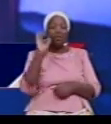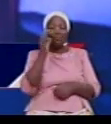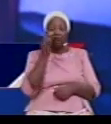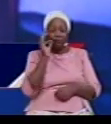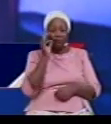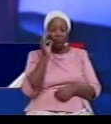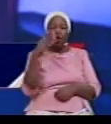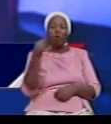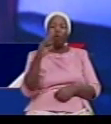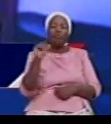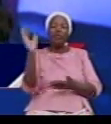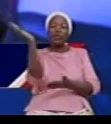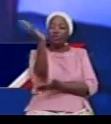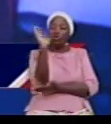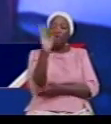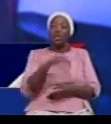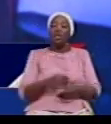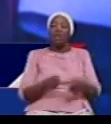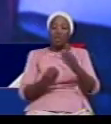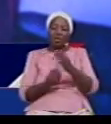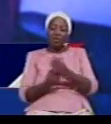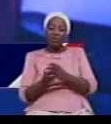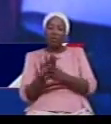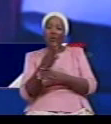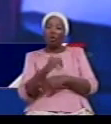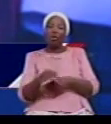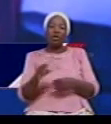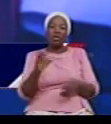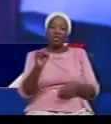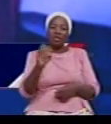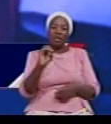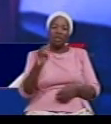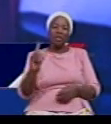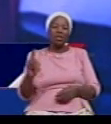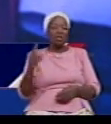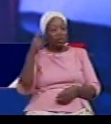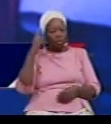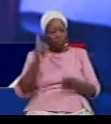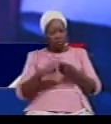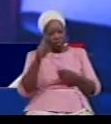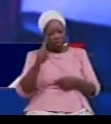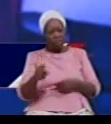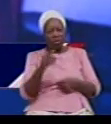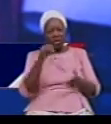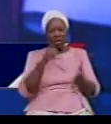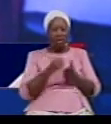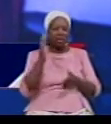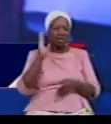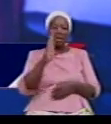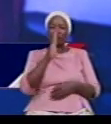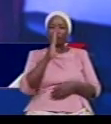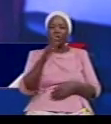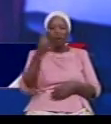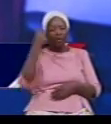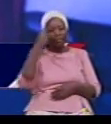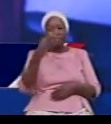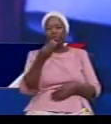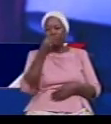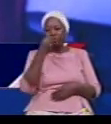a tree yielding seed to you, it shall be for meat. And